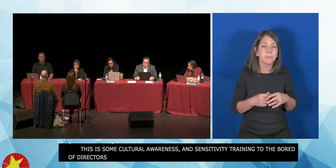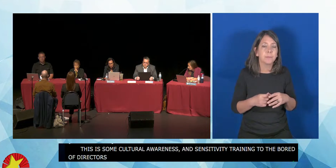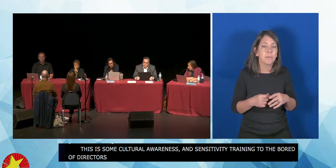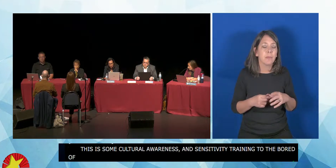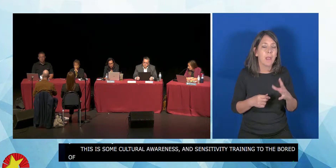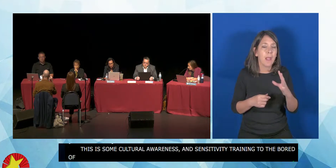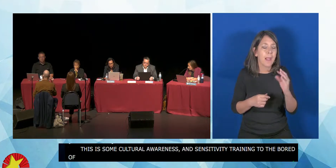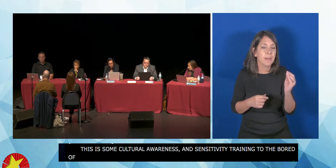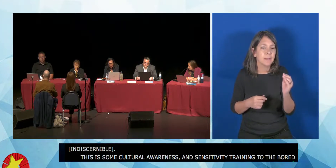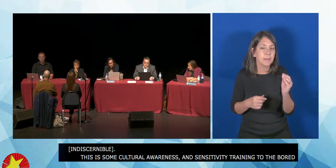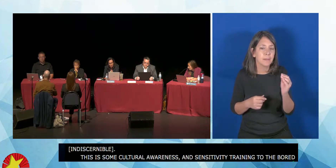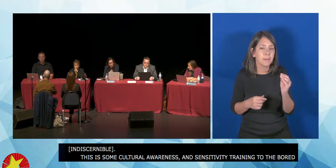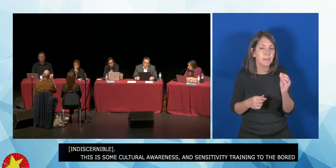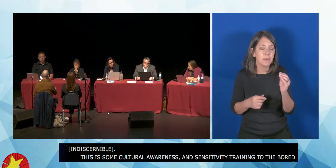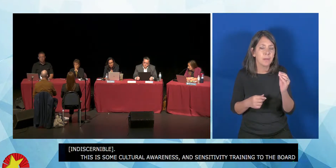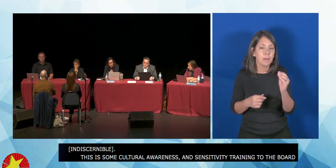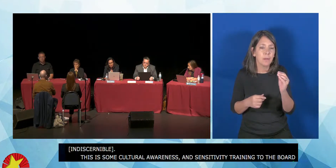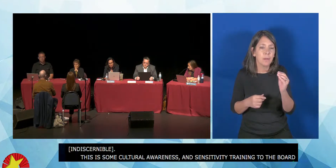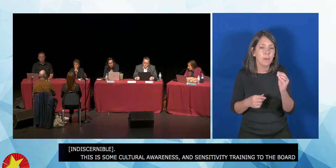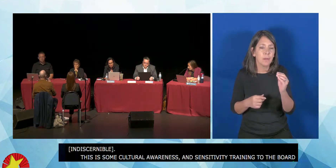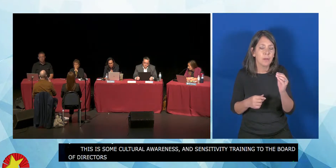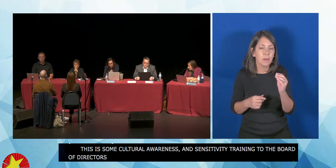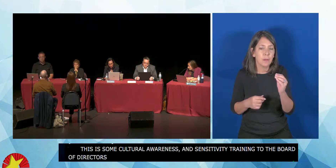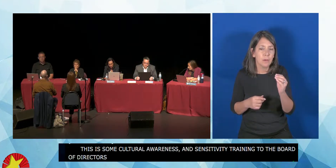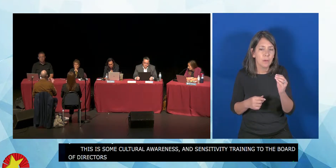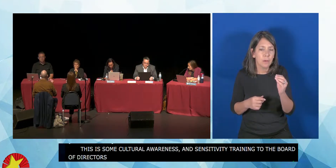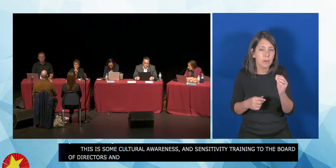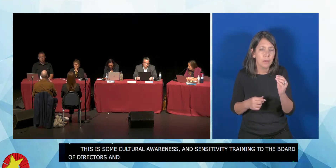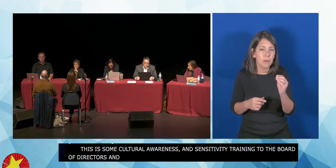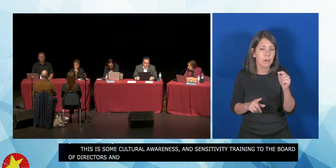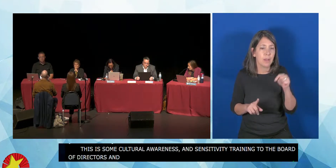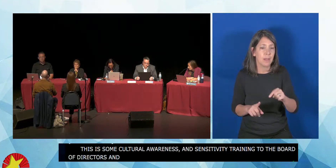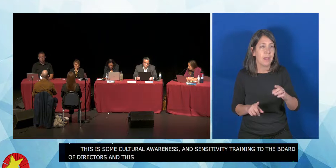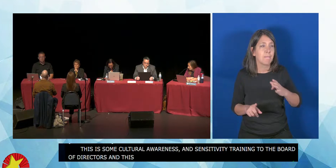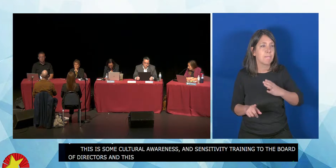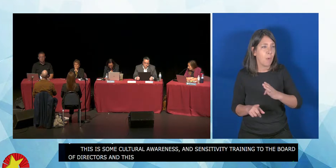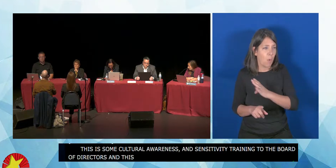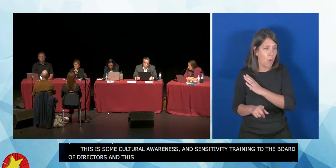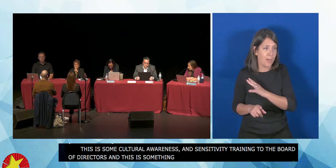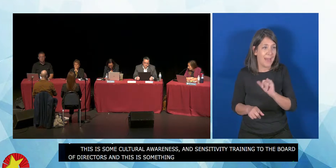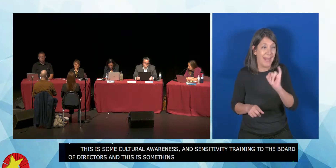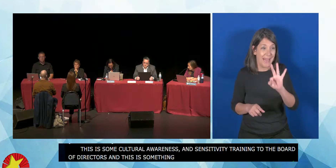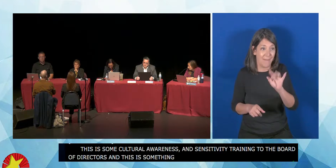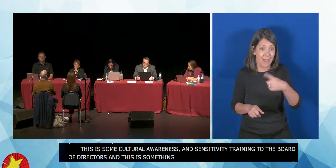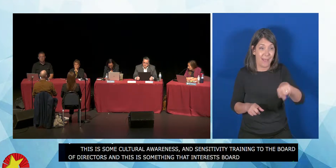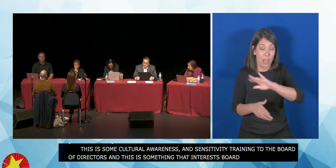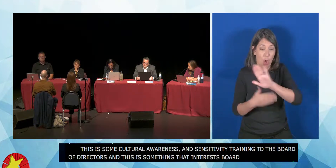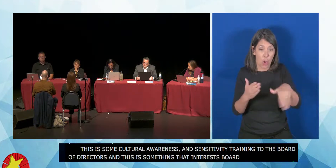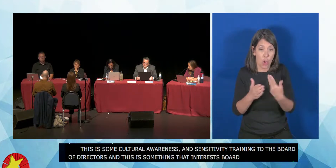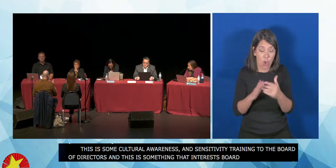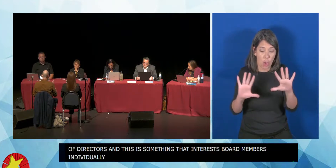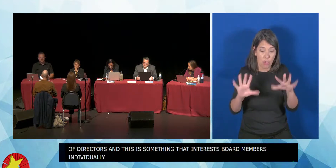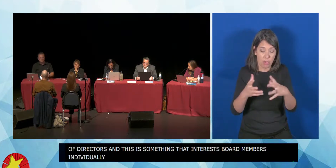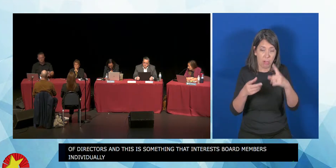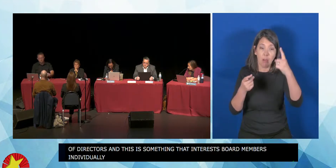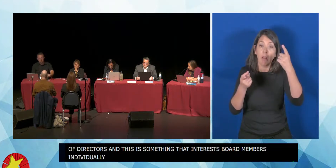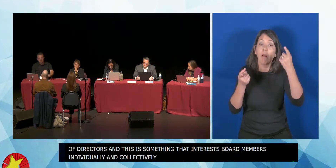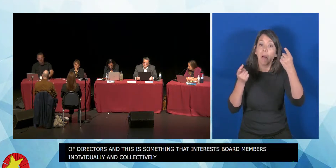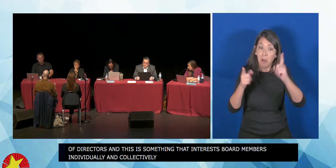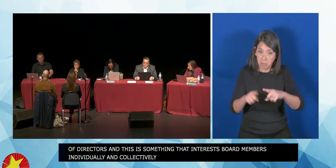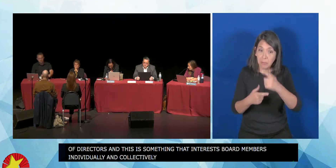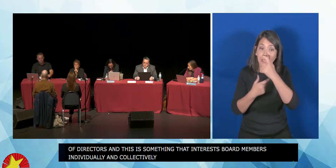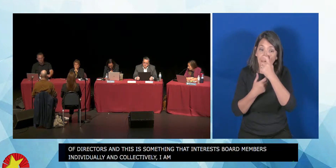this that interests board members individually and collectively, I am